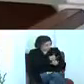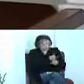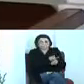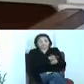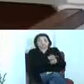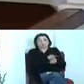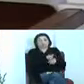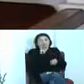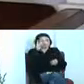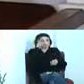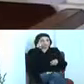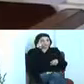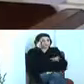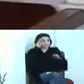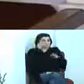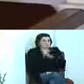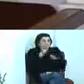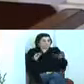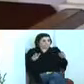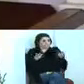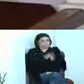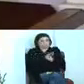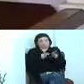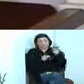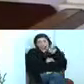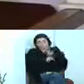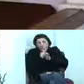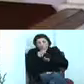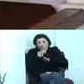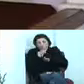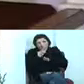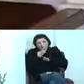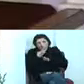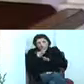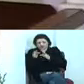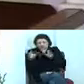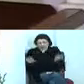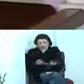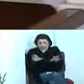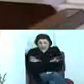Faithfulness is what we do about what we believe.